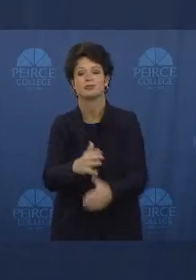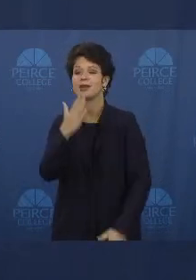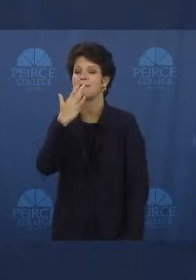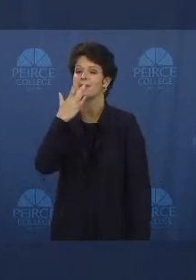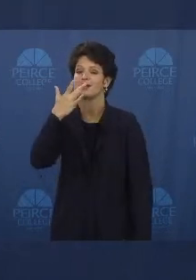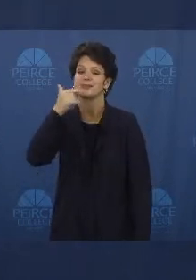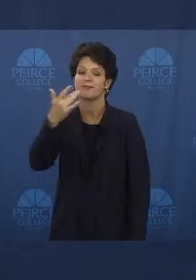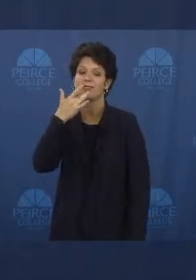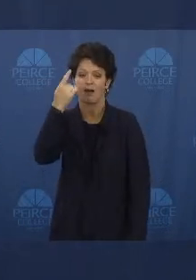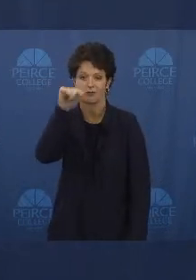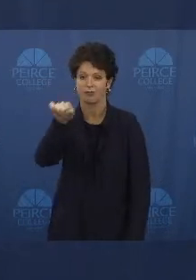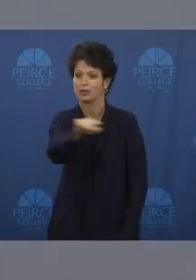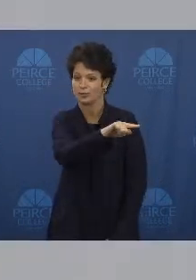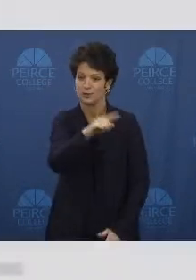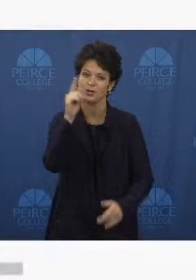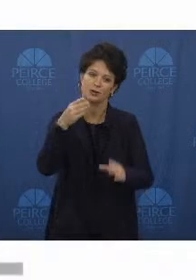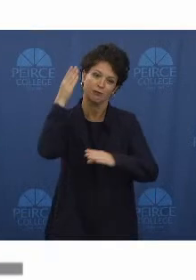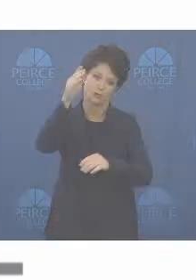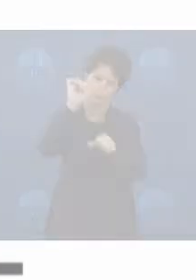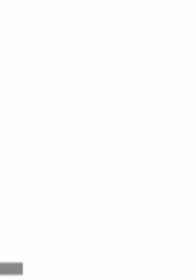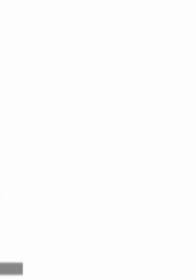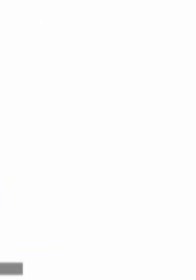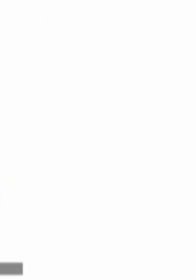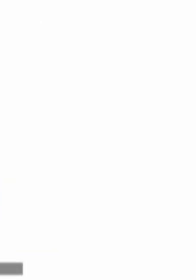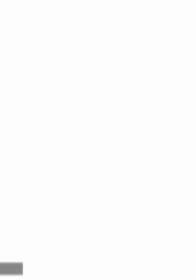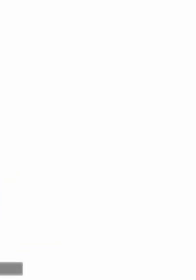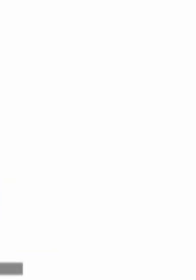luck in your future endeavors.